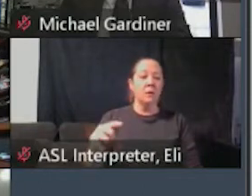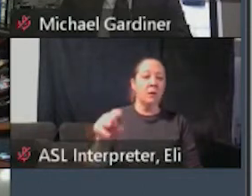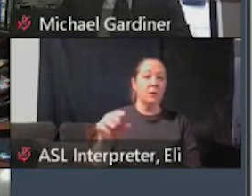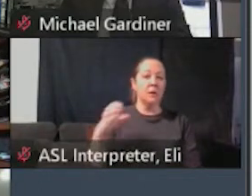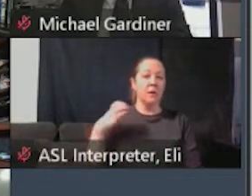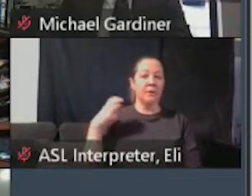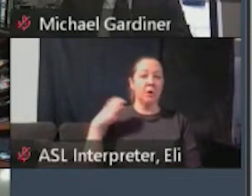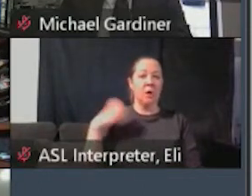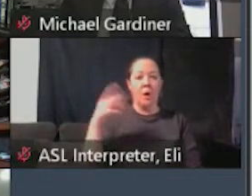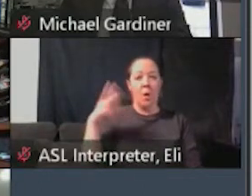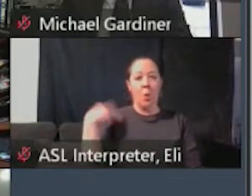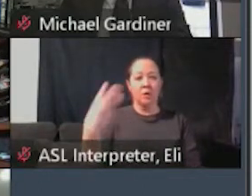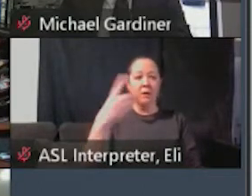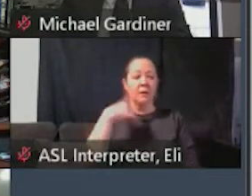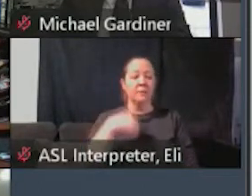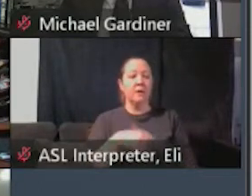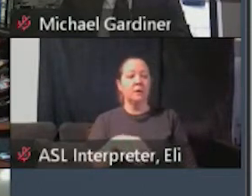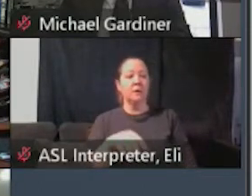Chair? Well, aye.